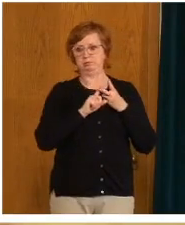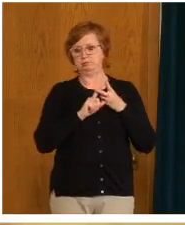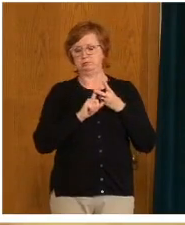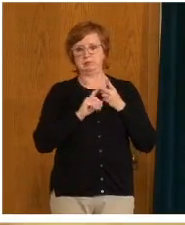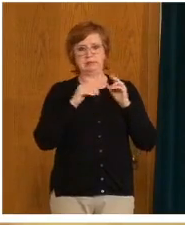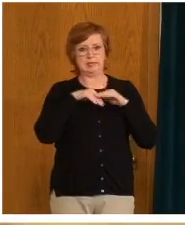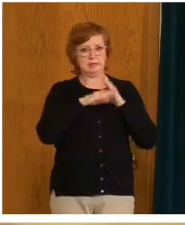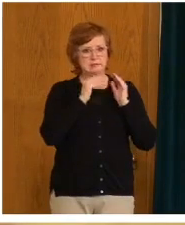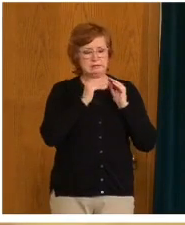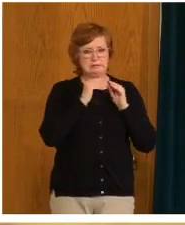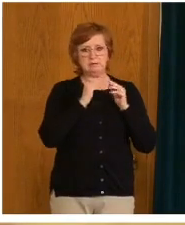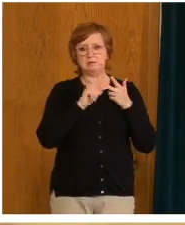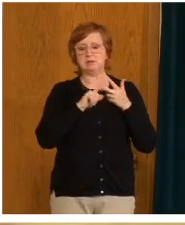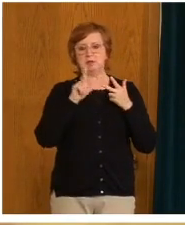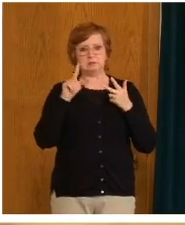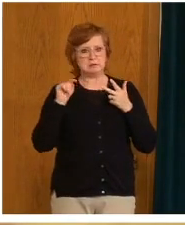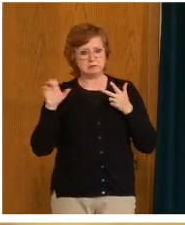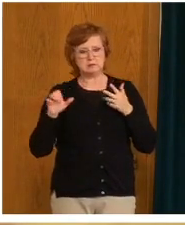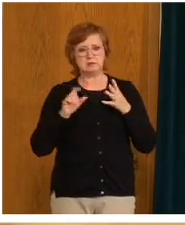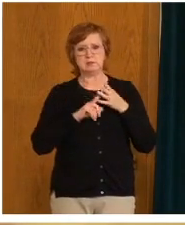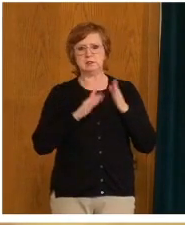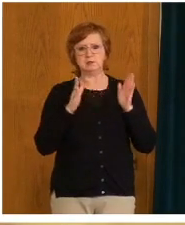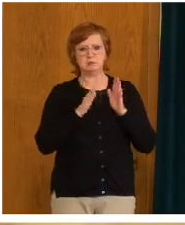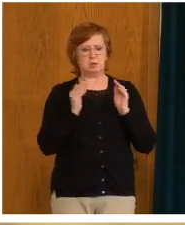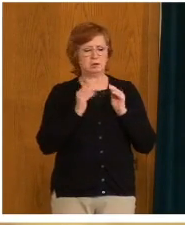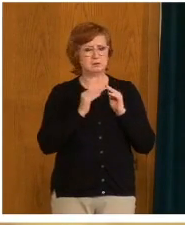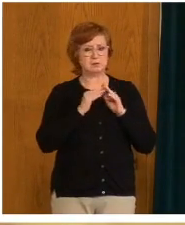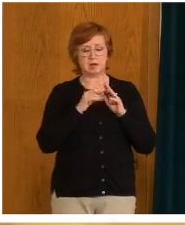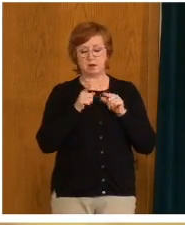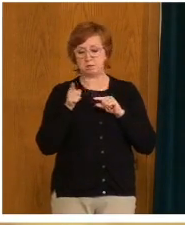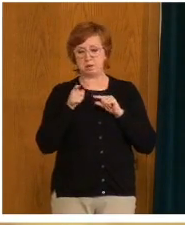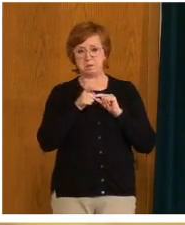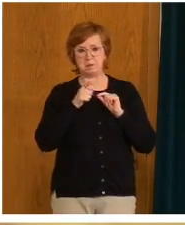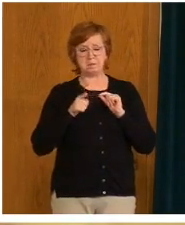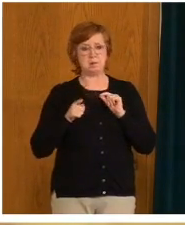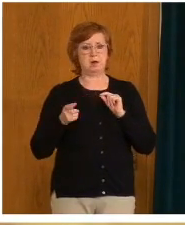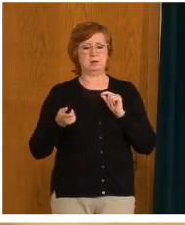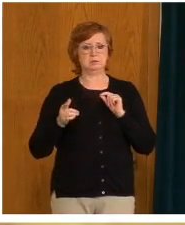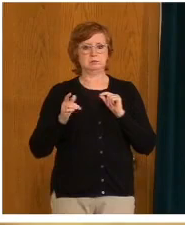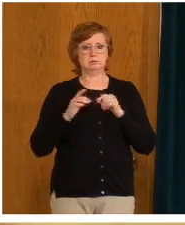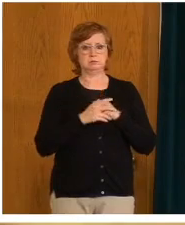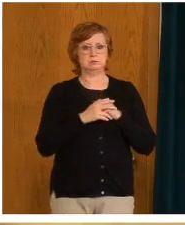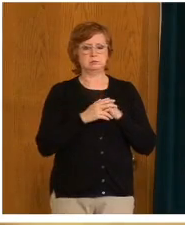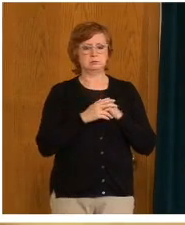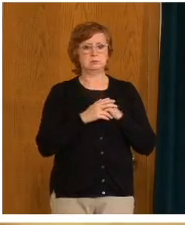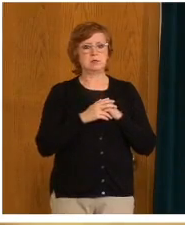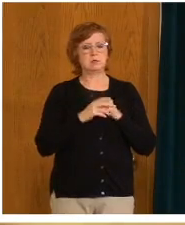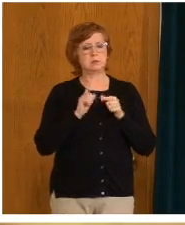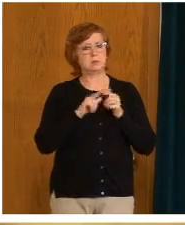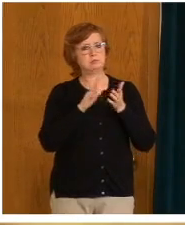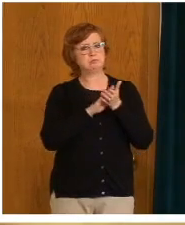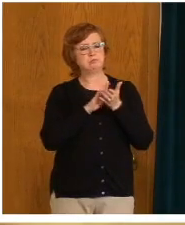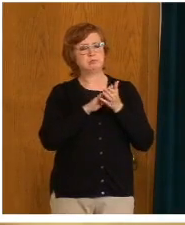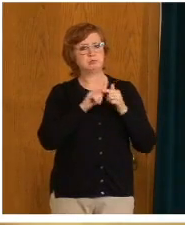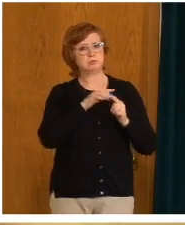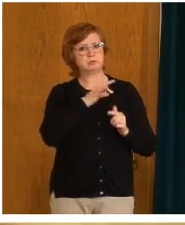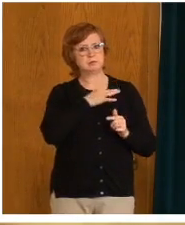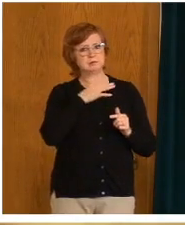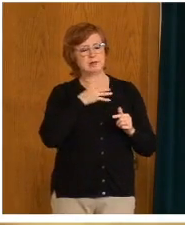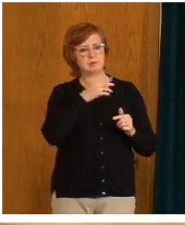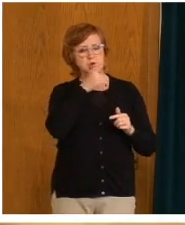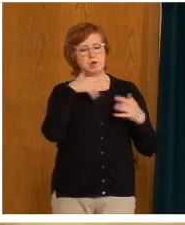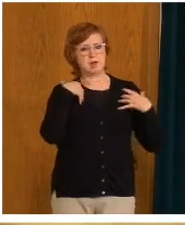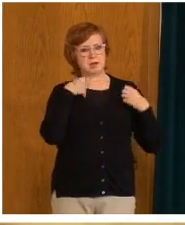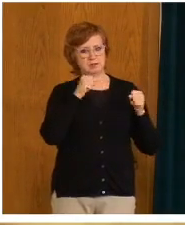urban centers and the very rural areas of our province. And a credit to all of our healthcare staff, but in particular our Saskatchewan Health